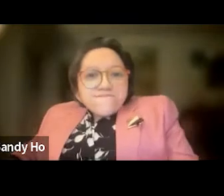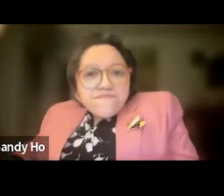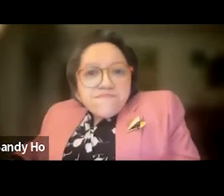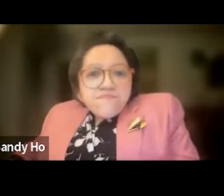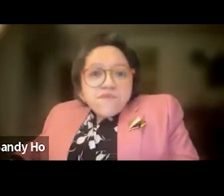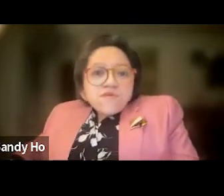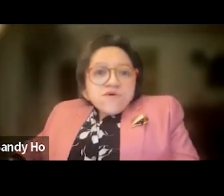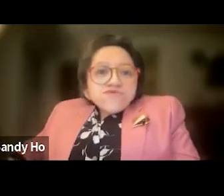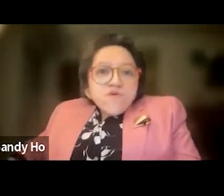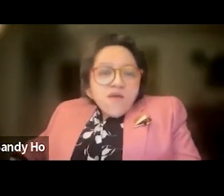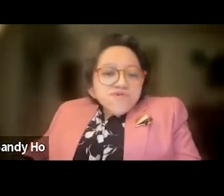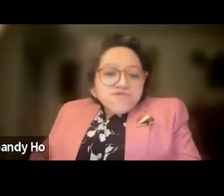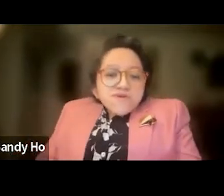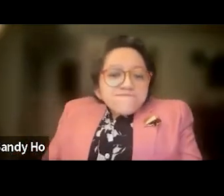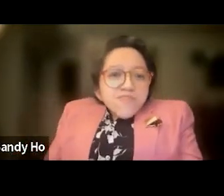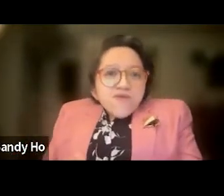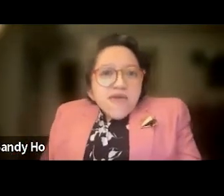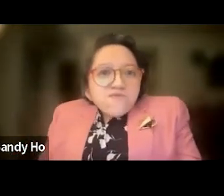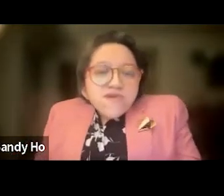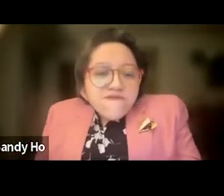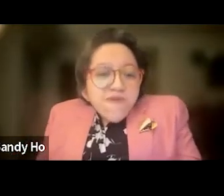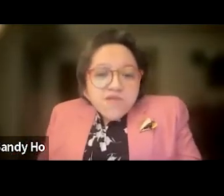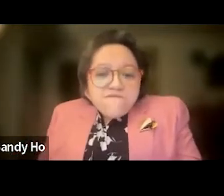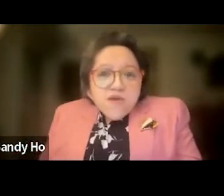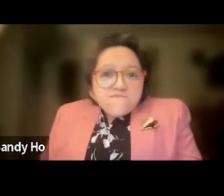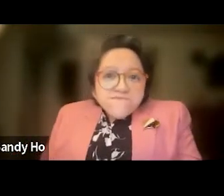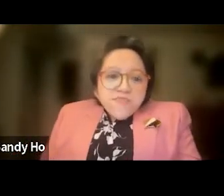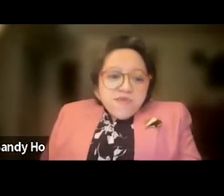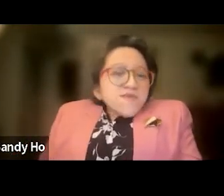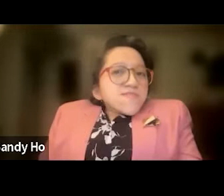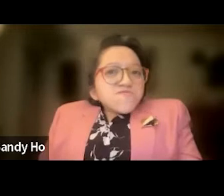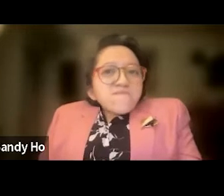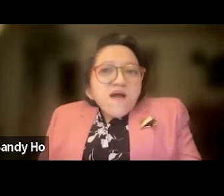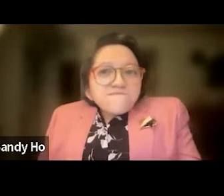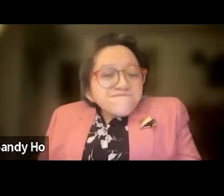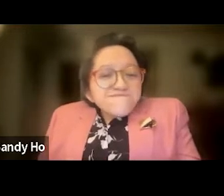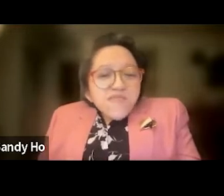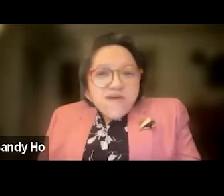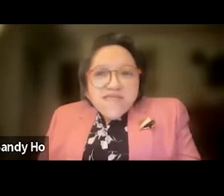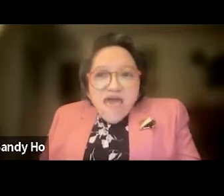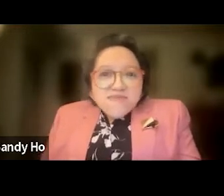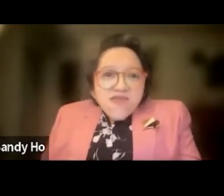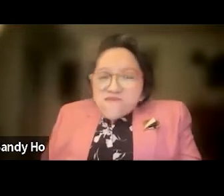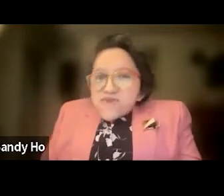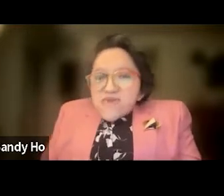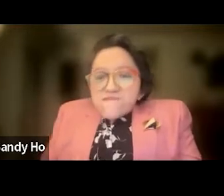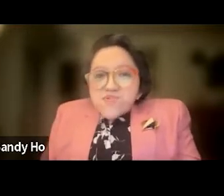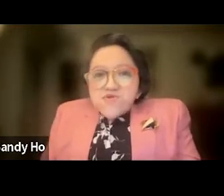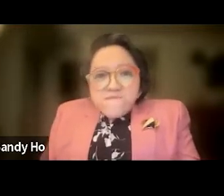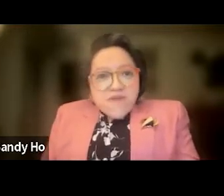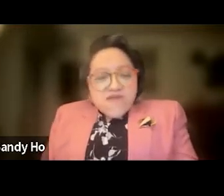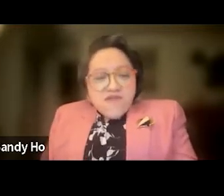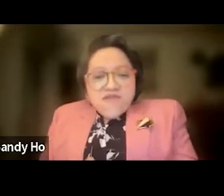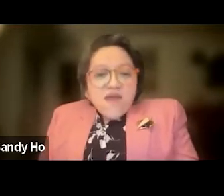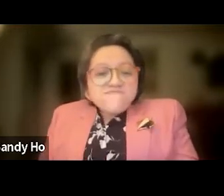Okay. So on the screen right now is a family photo. There's my mom, my dad carrying me in a